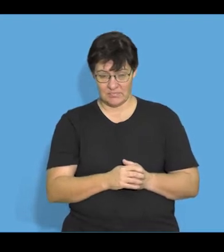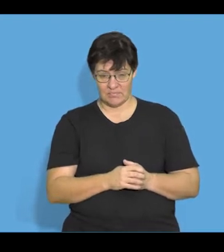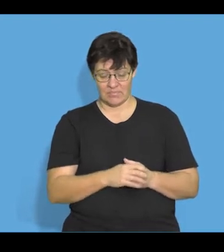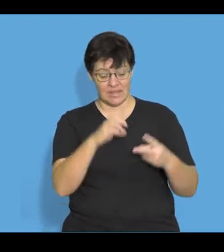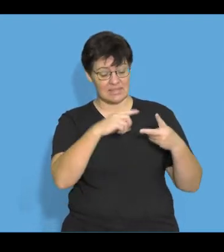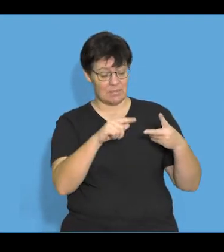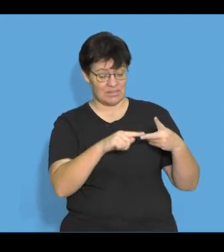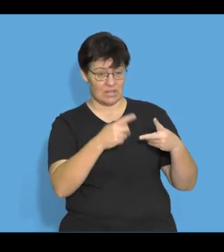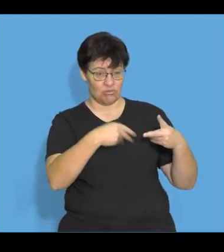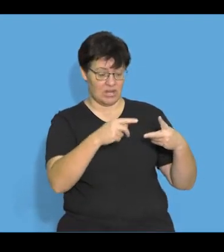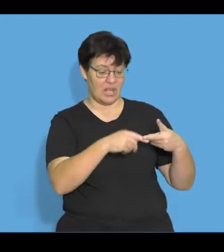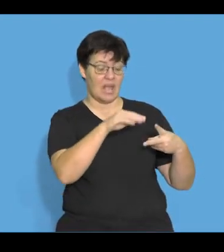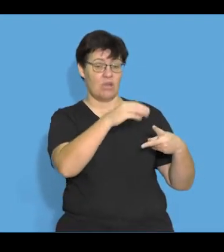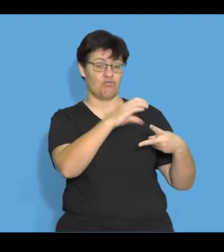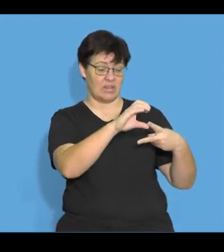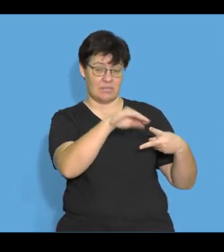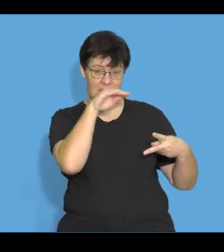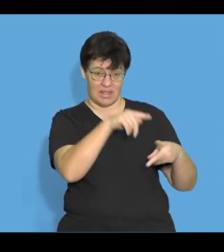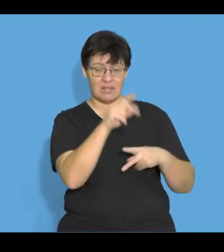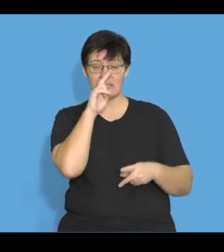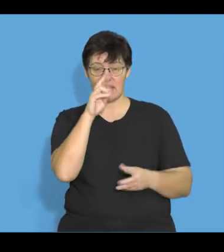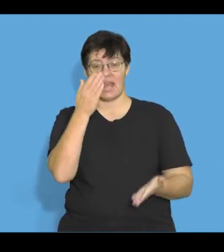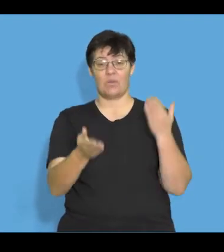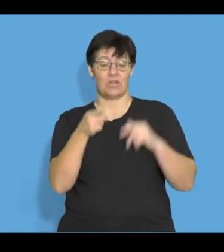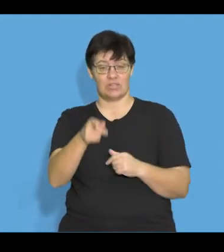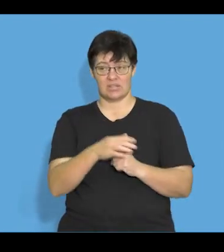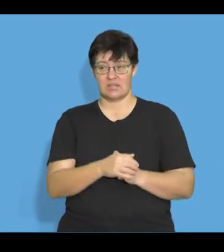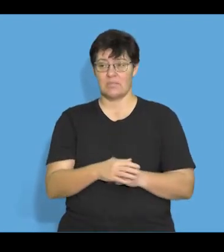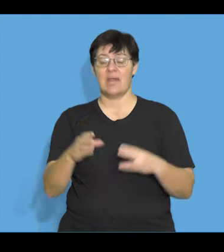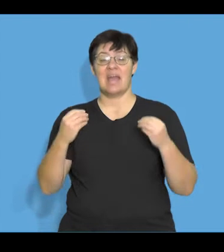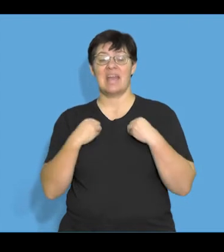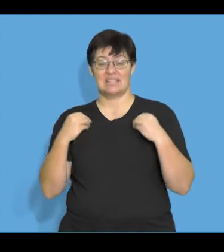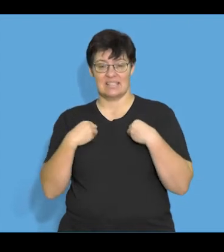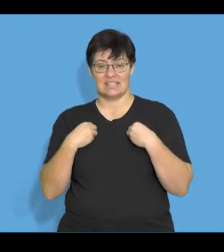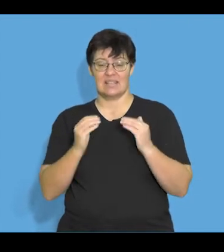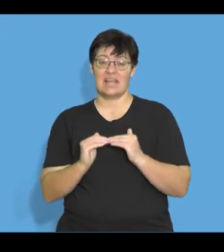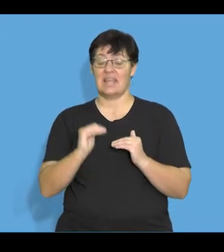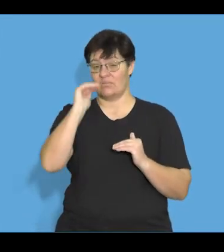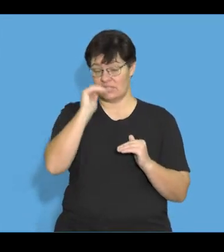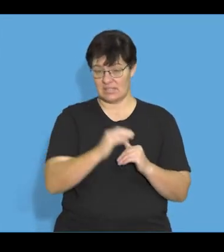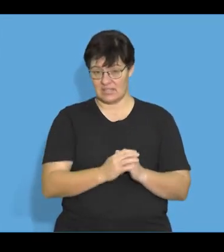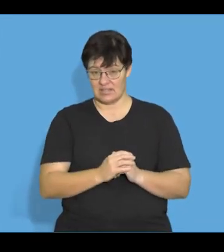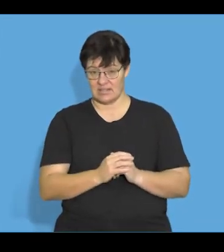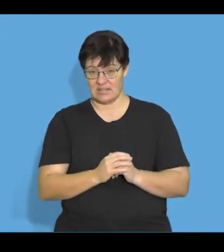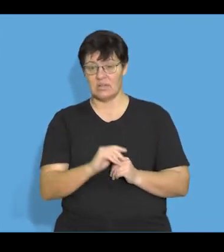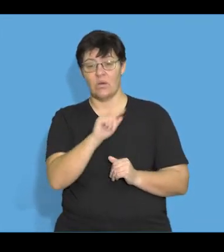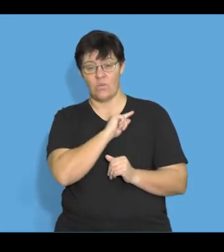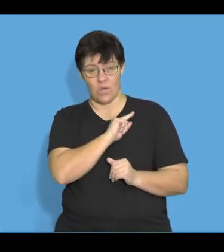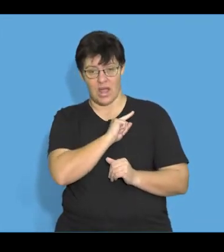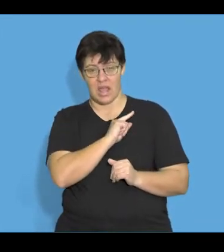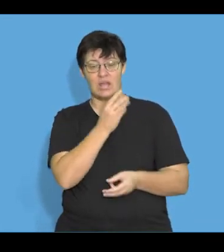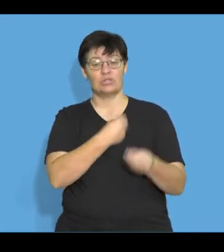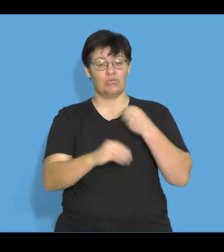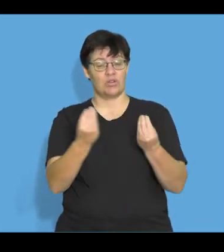stock, a credit to bank, watch my accounting equation, my assets increase as trading stock is